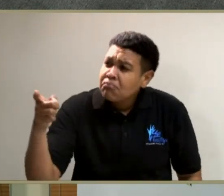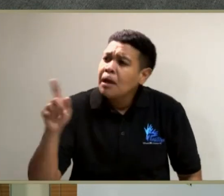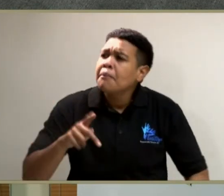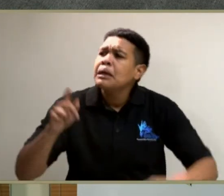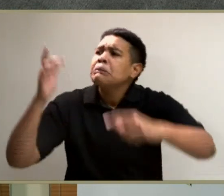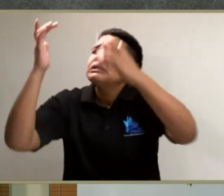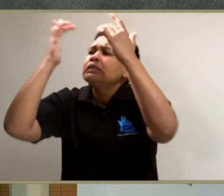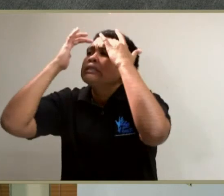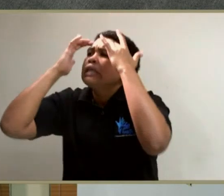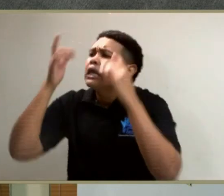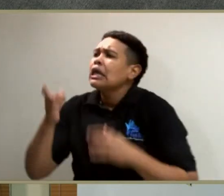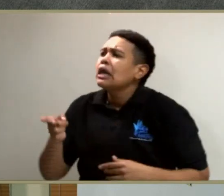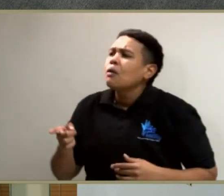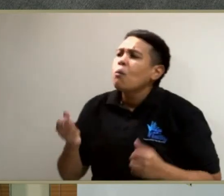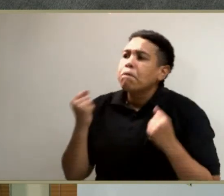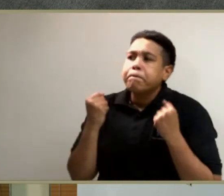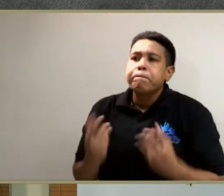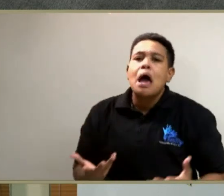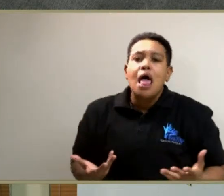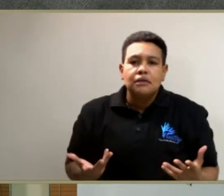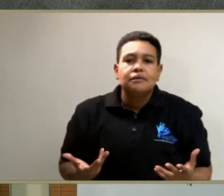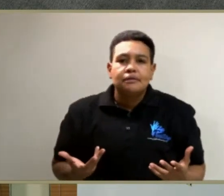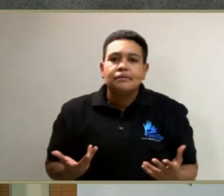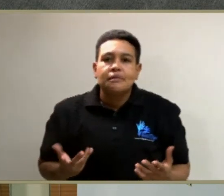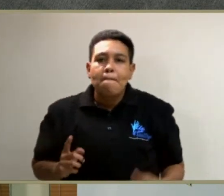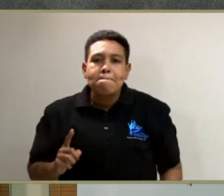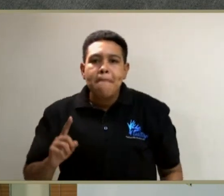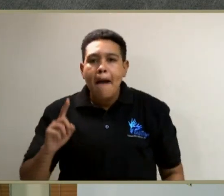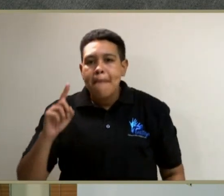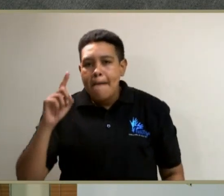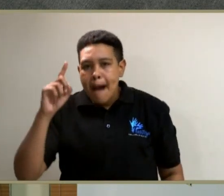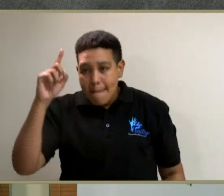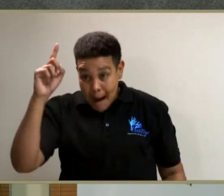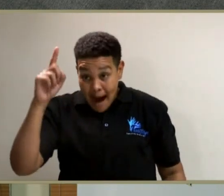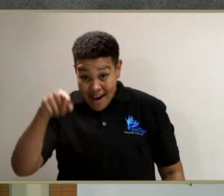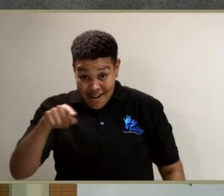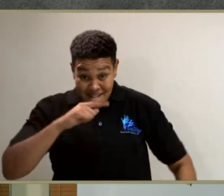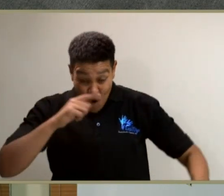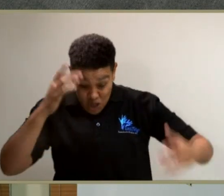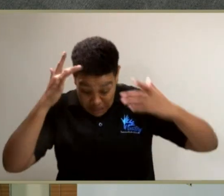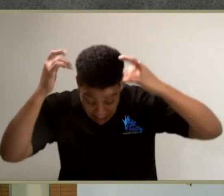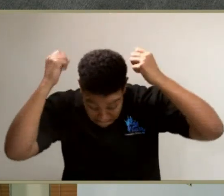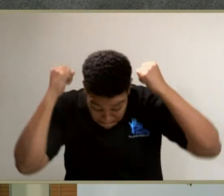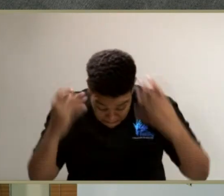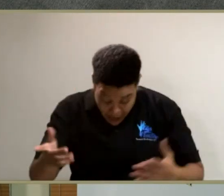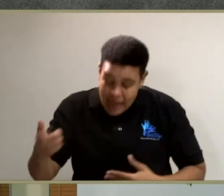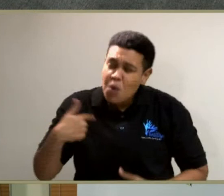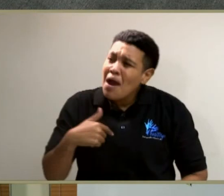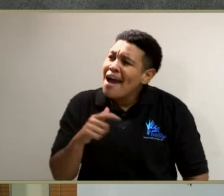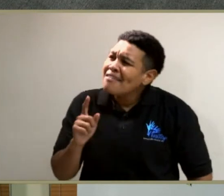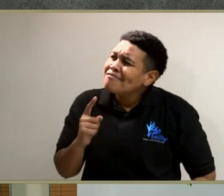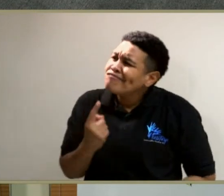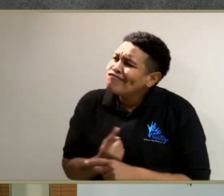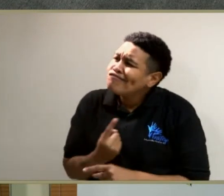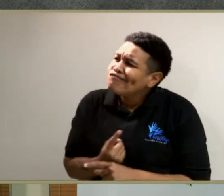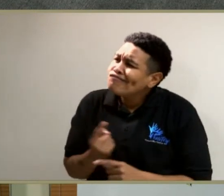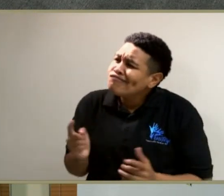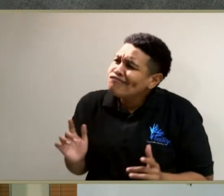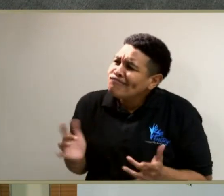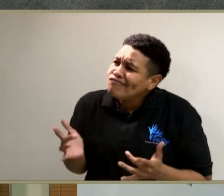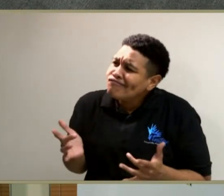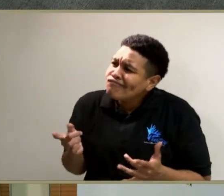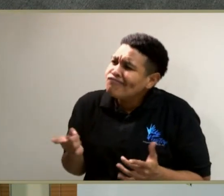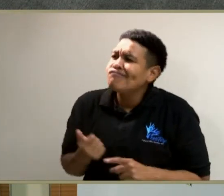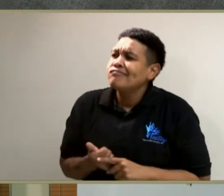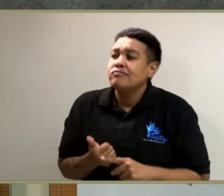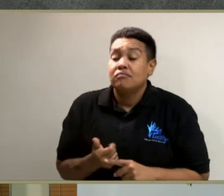persons are increasing. And in terms of seriously ill, we have the moderately ill, the severely ill, and the